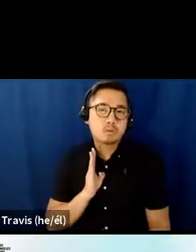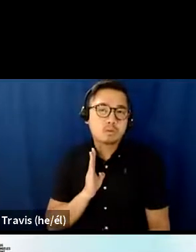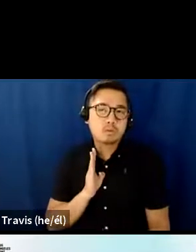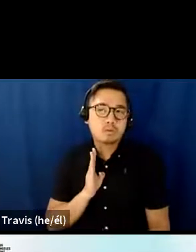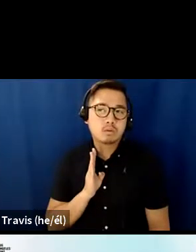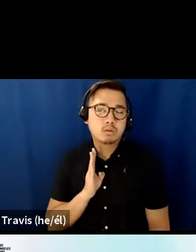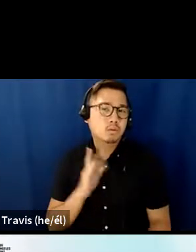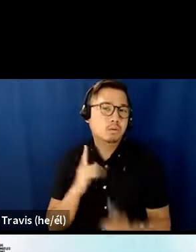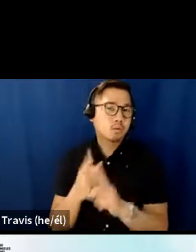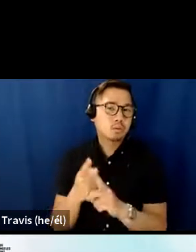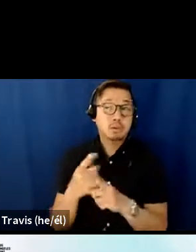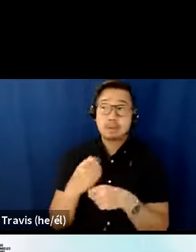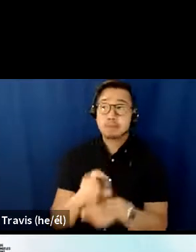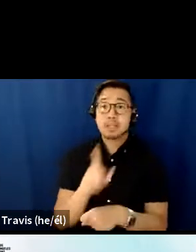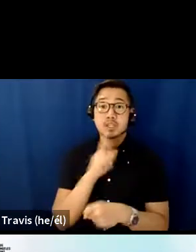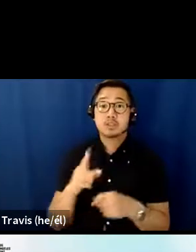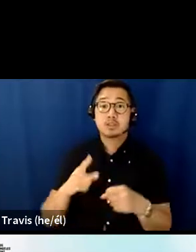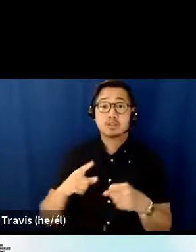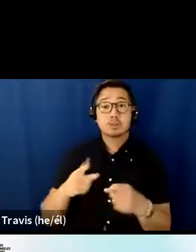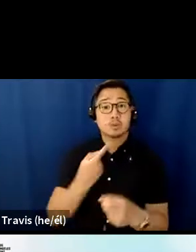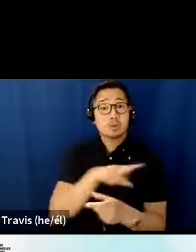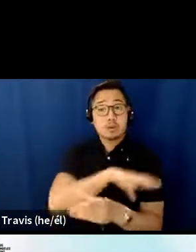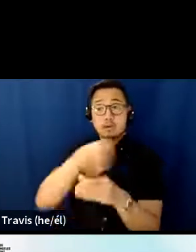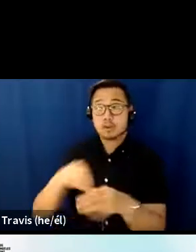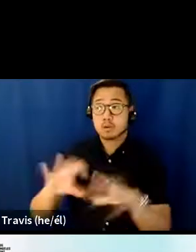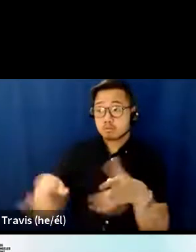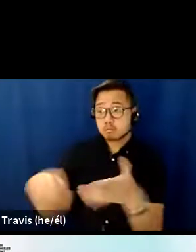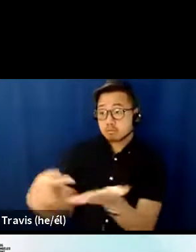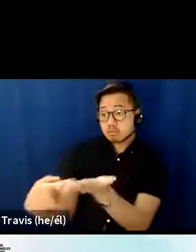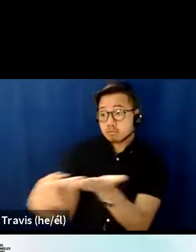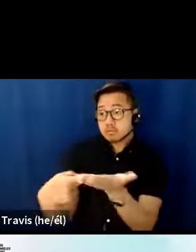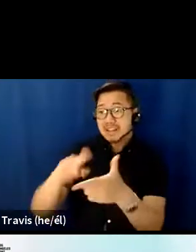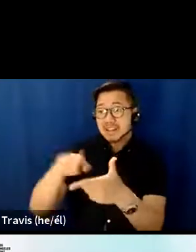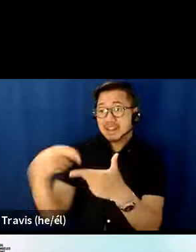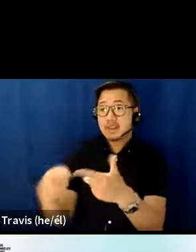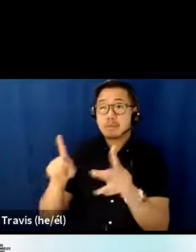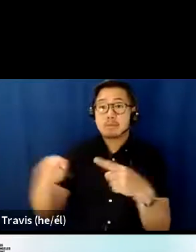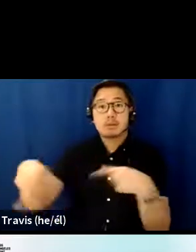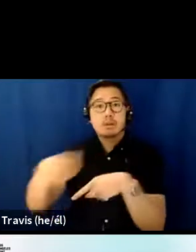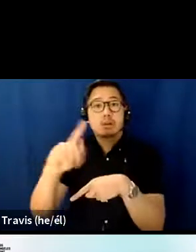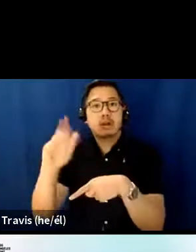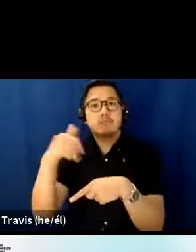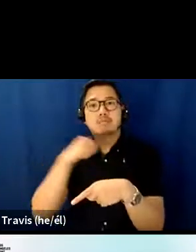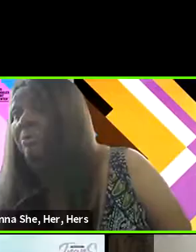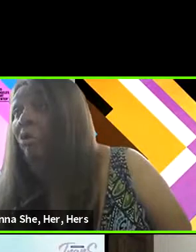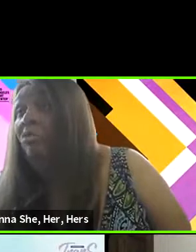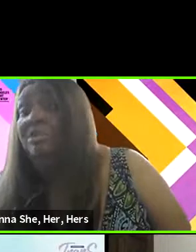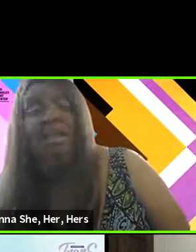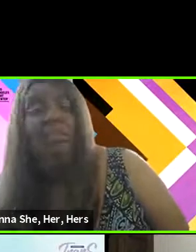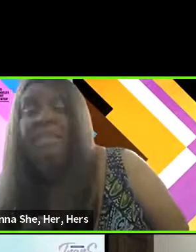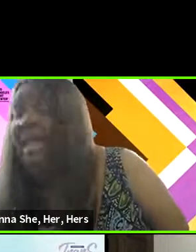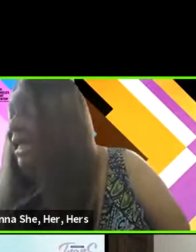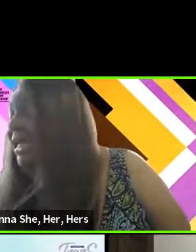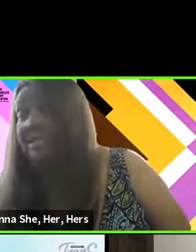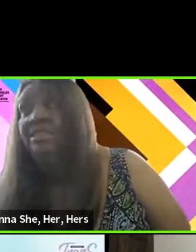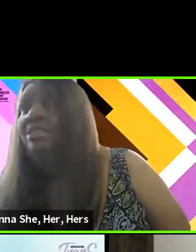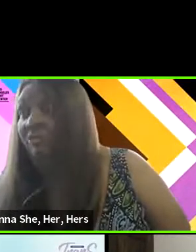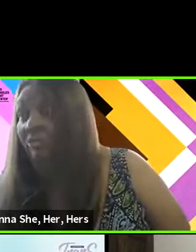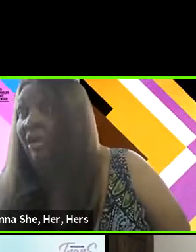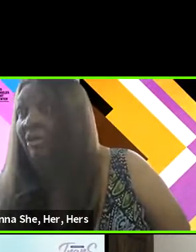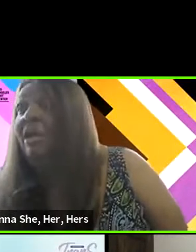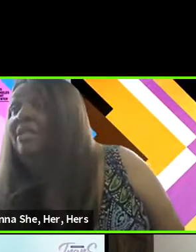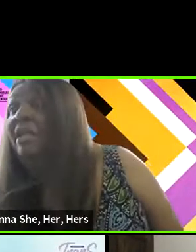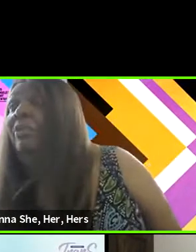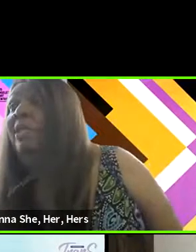that we aren't forgotten. We got to sit around boards to make sure that the boards that we can't